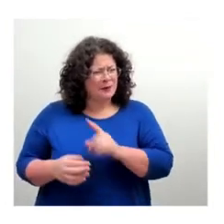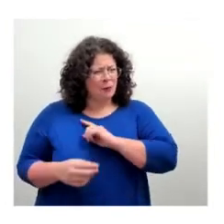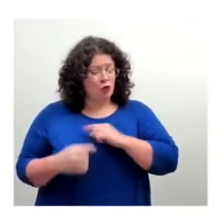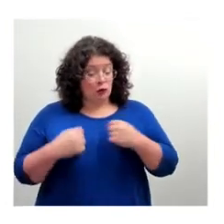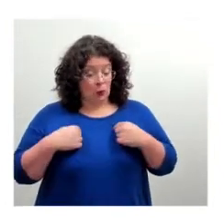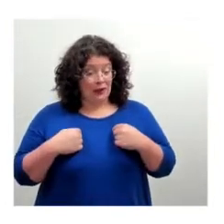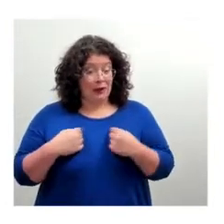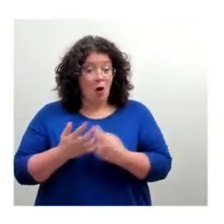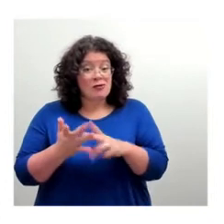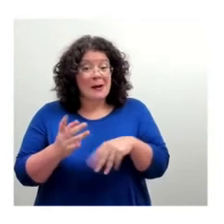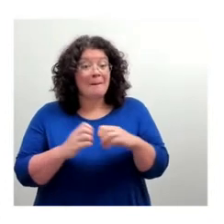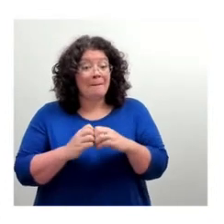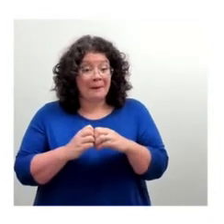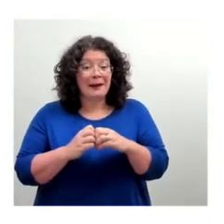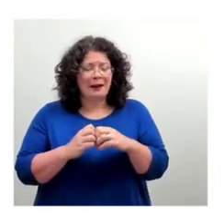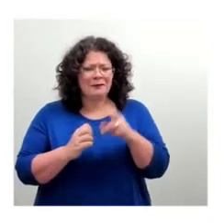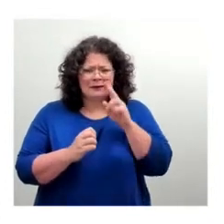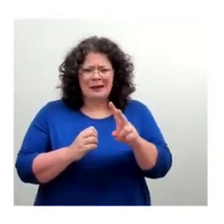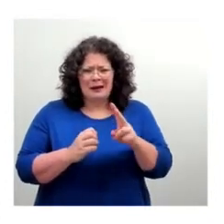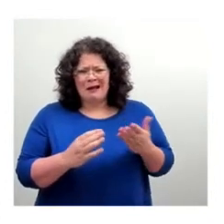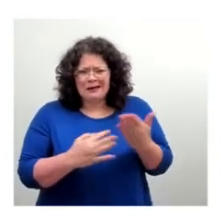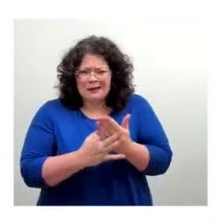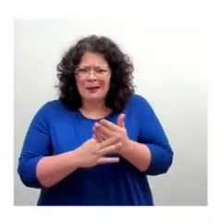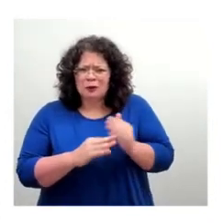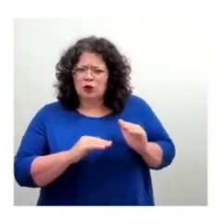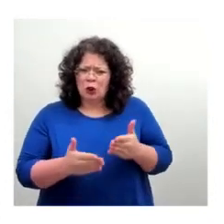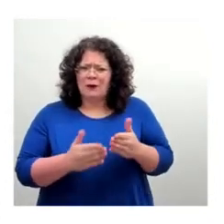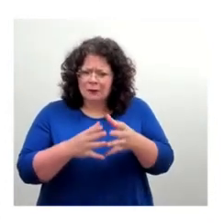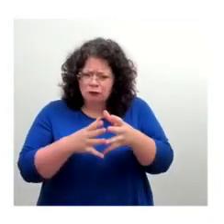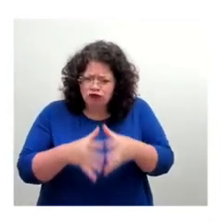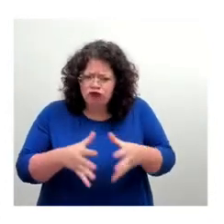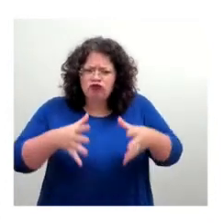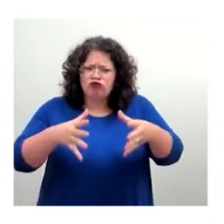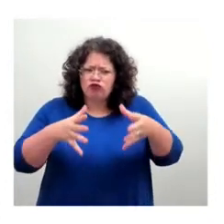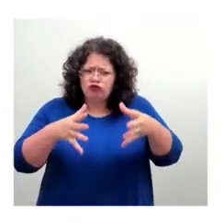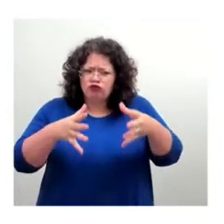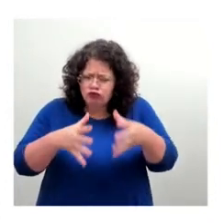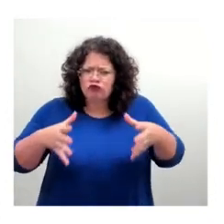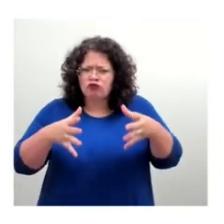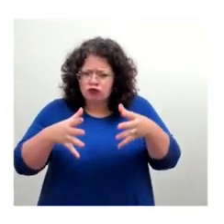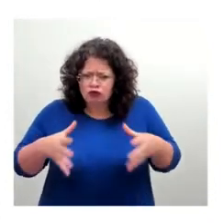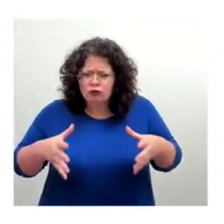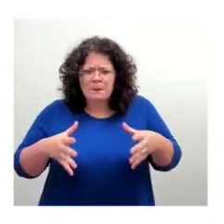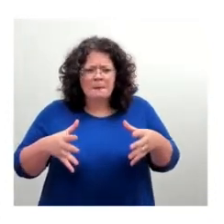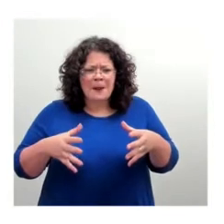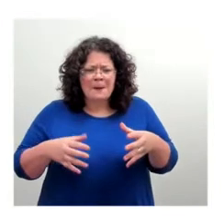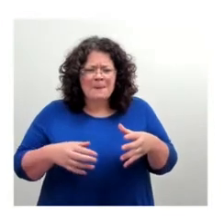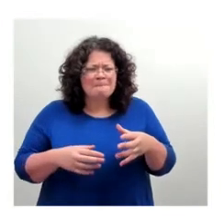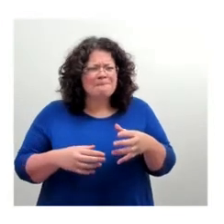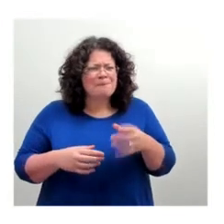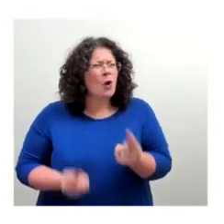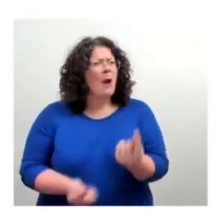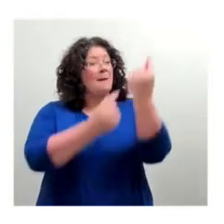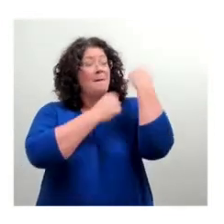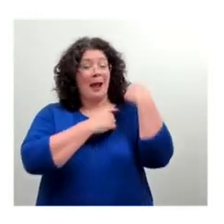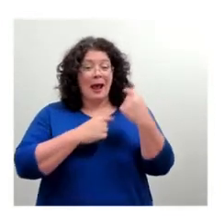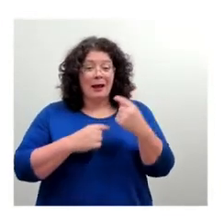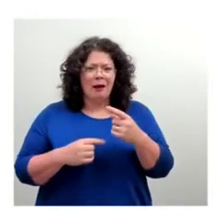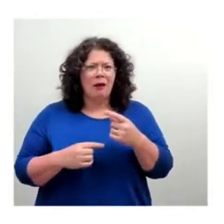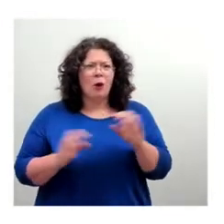to building each workflow to almost near perfection. I think when it comes to linear, I say almost near